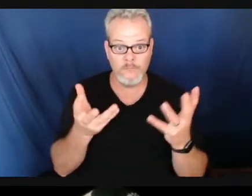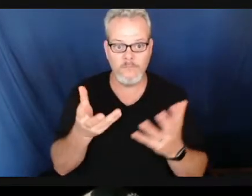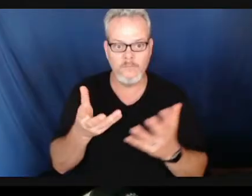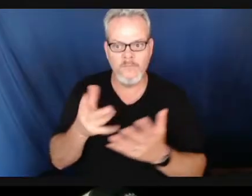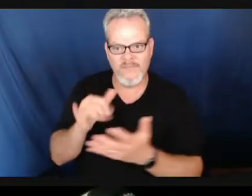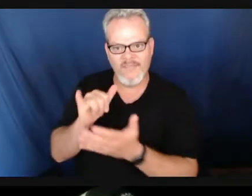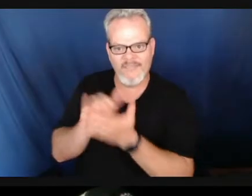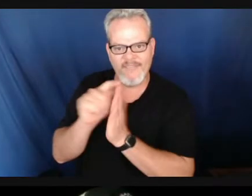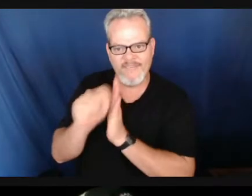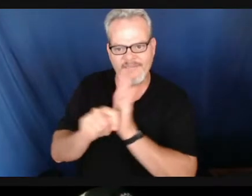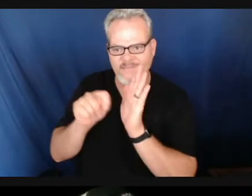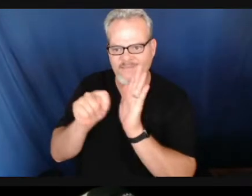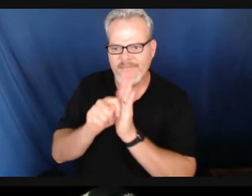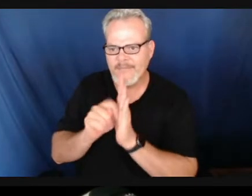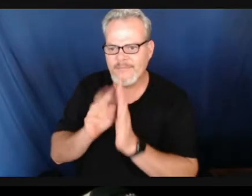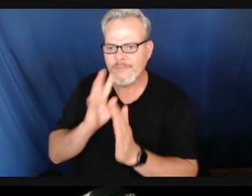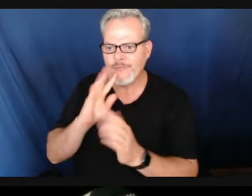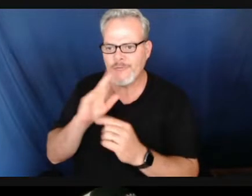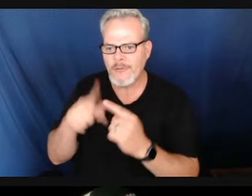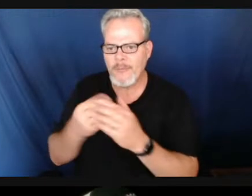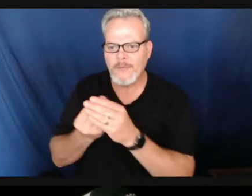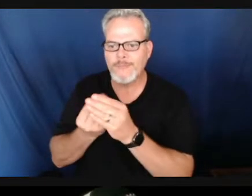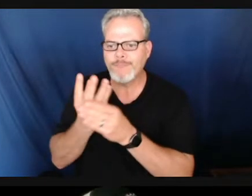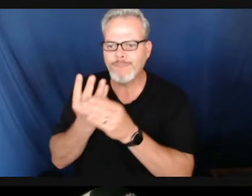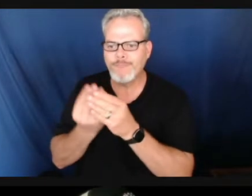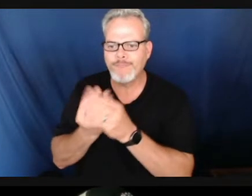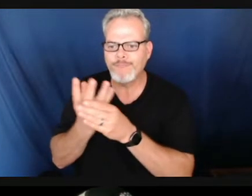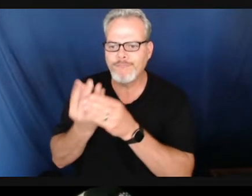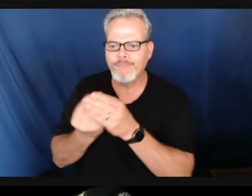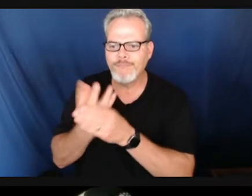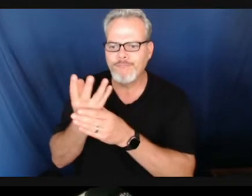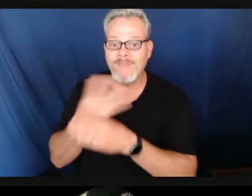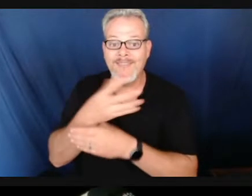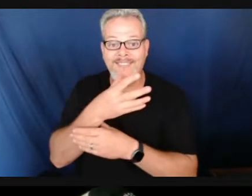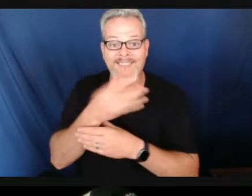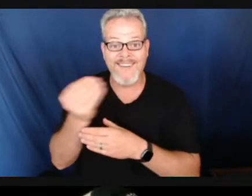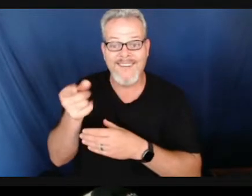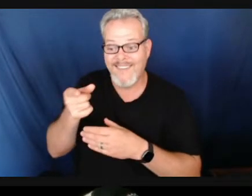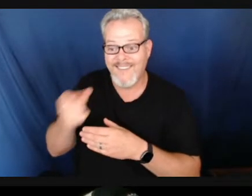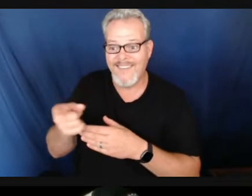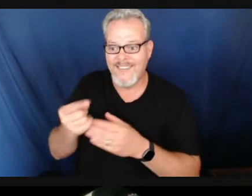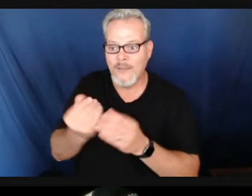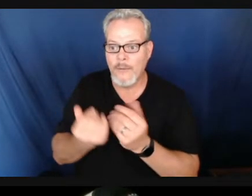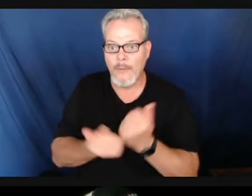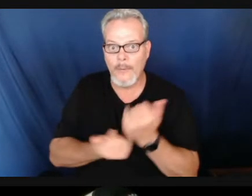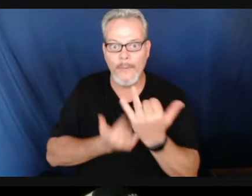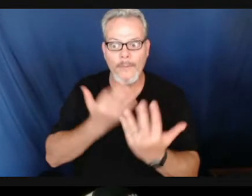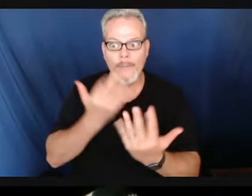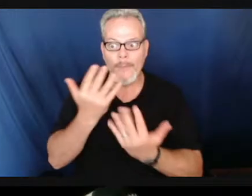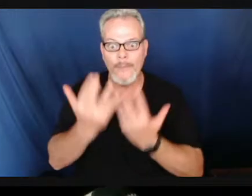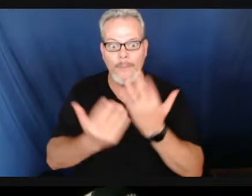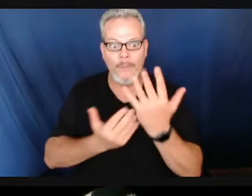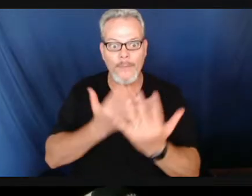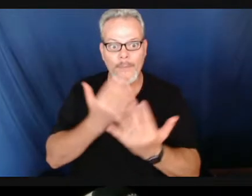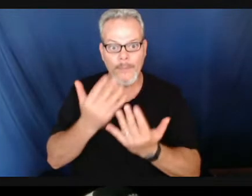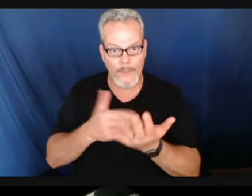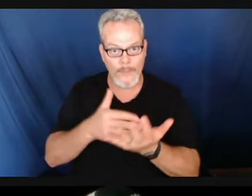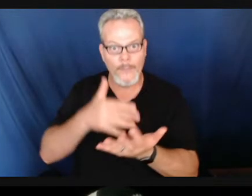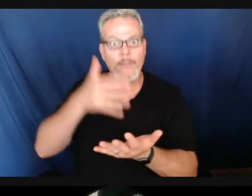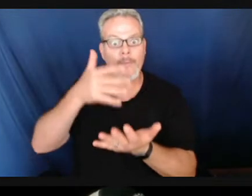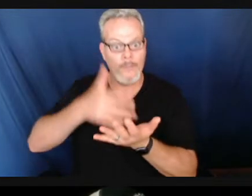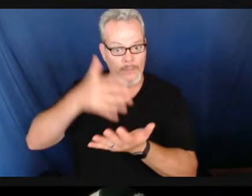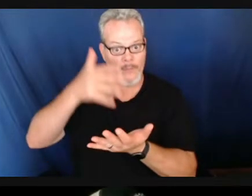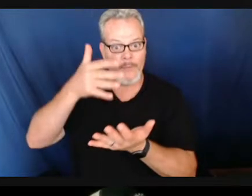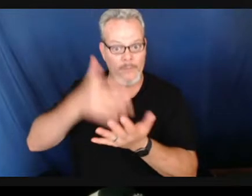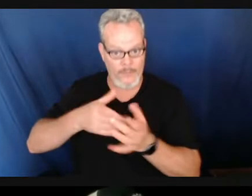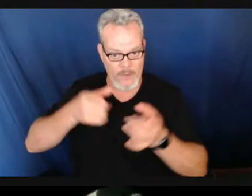noting spattering, and also on a previous update, occasional flaming from the north vent, along with a